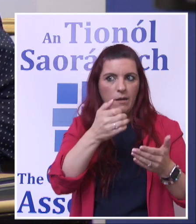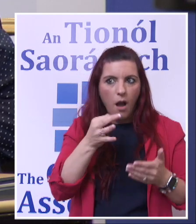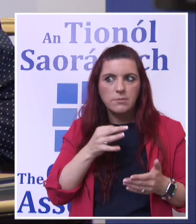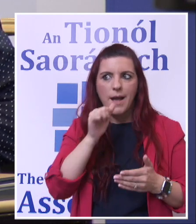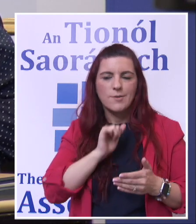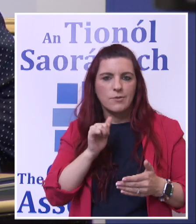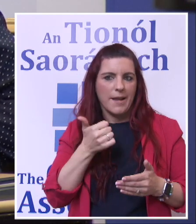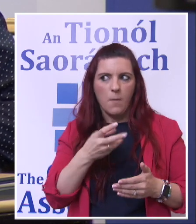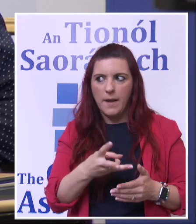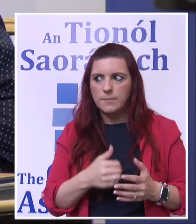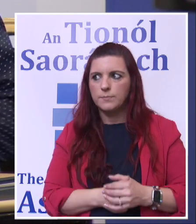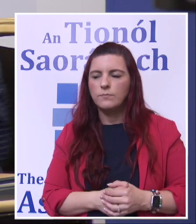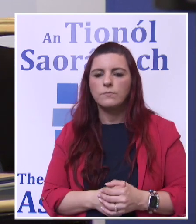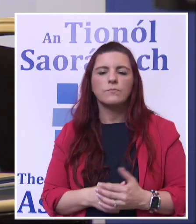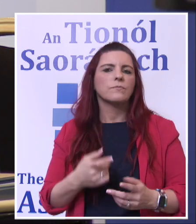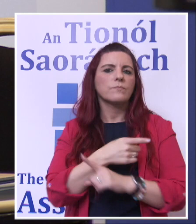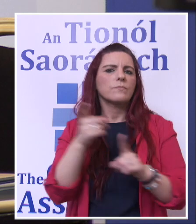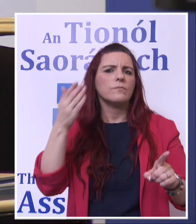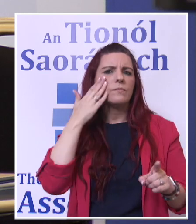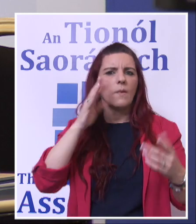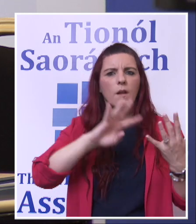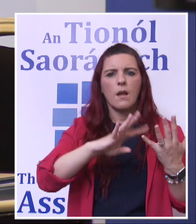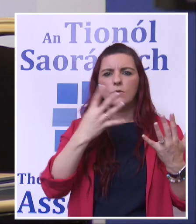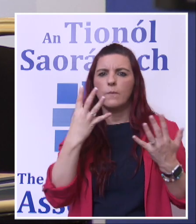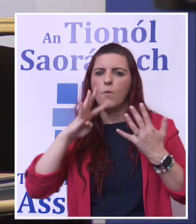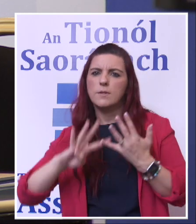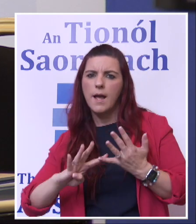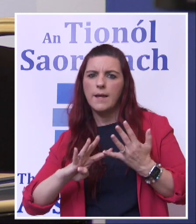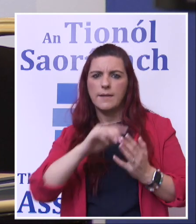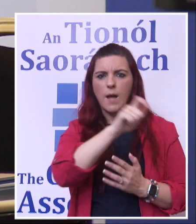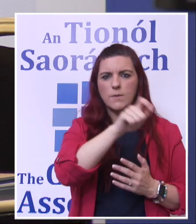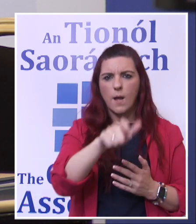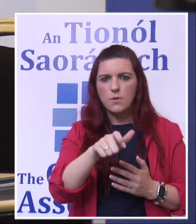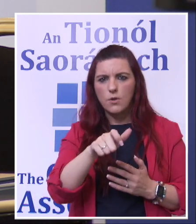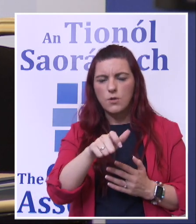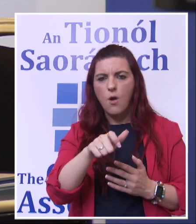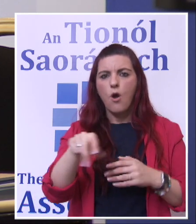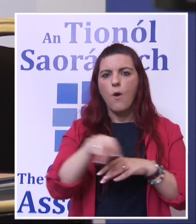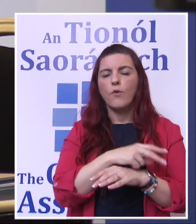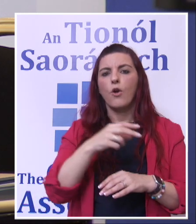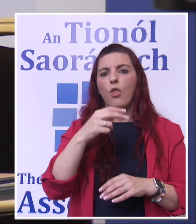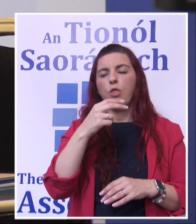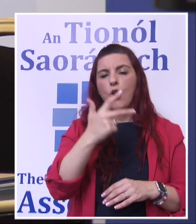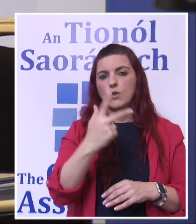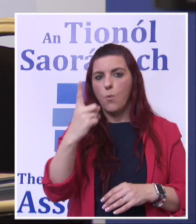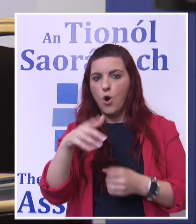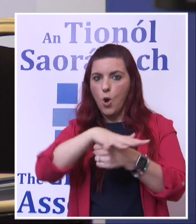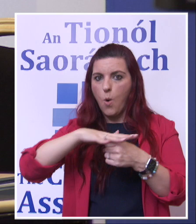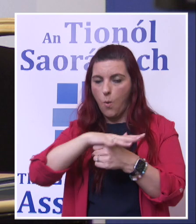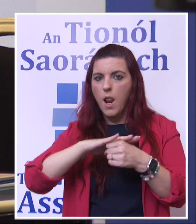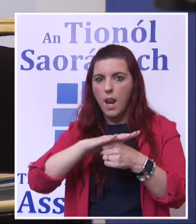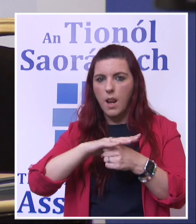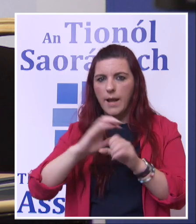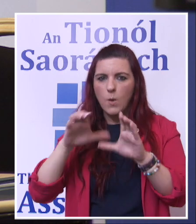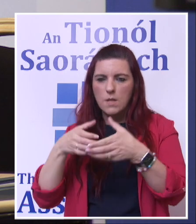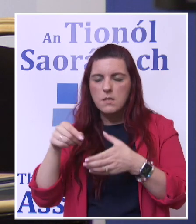anyway. So as we know, we have 949 councillors across 31 local councils, and they operate within a